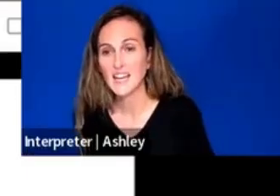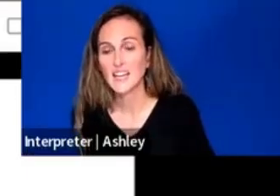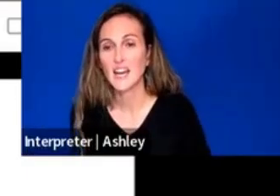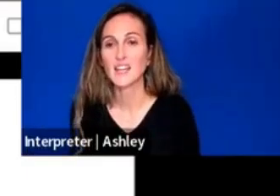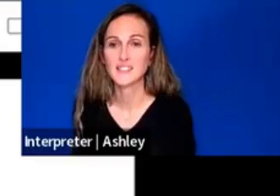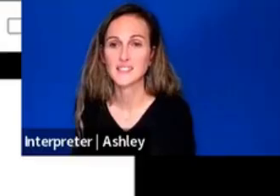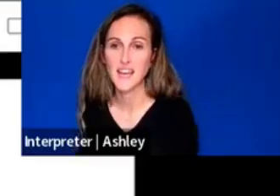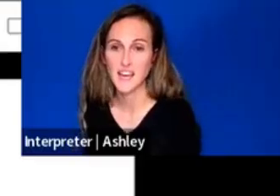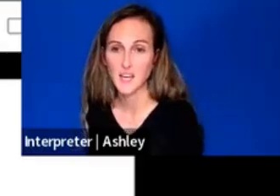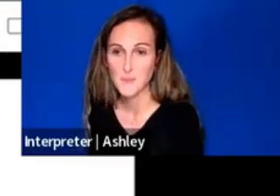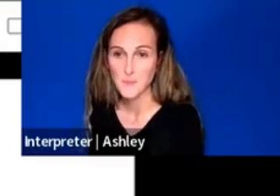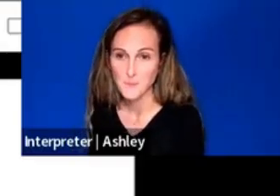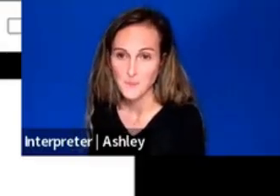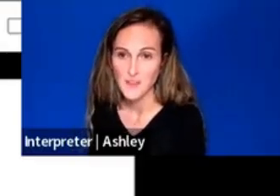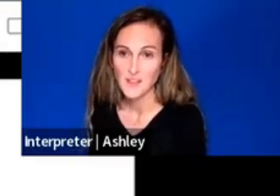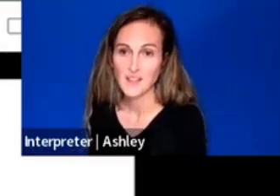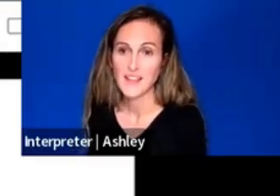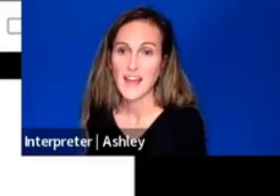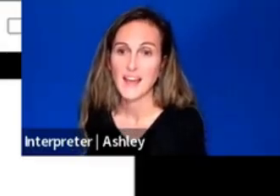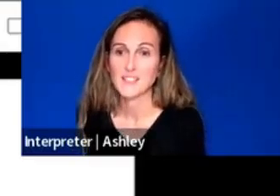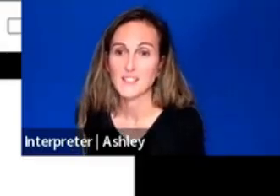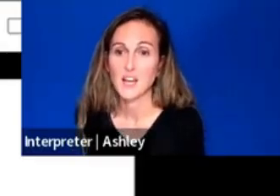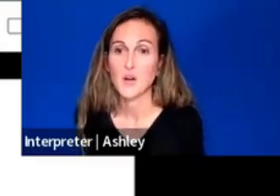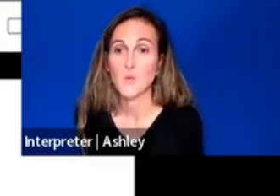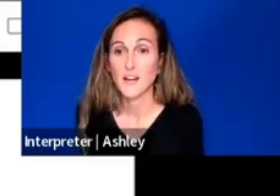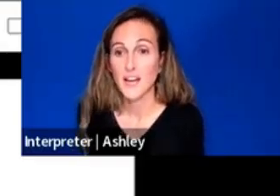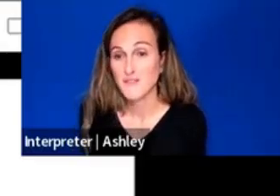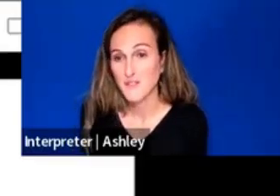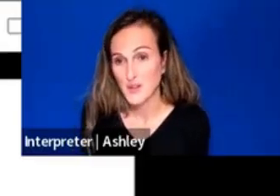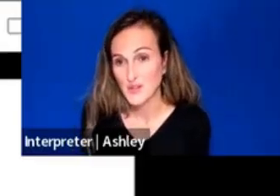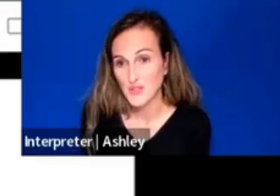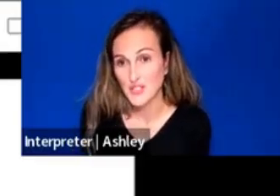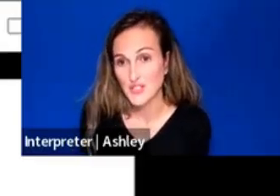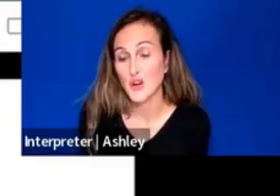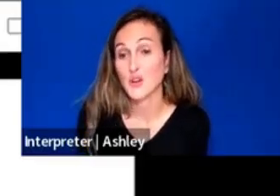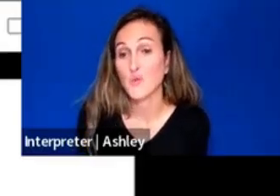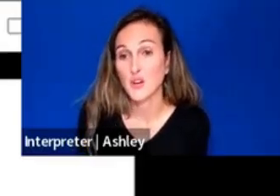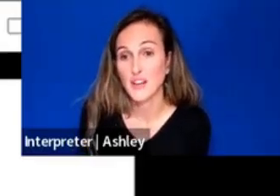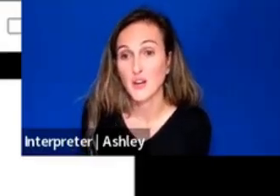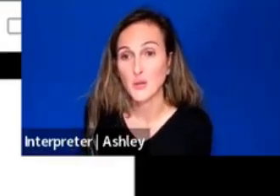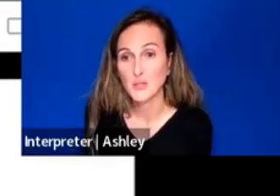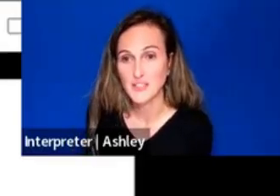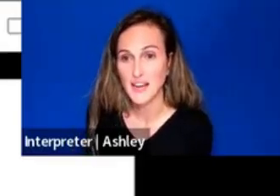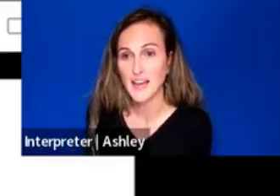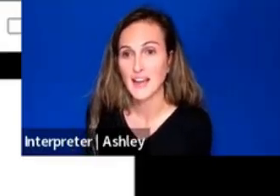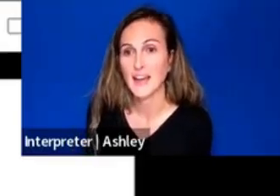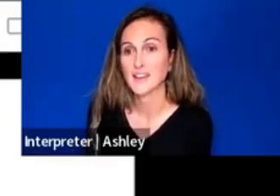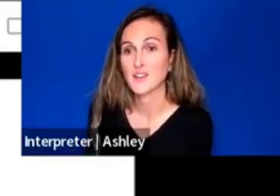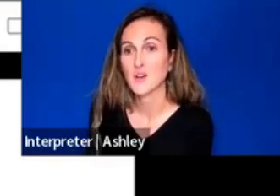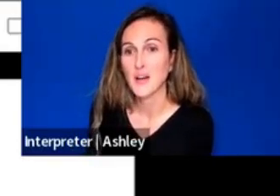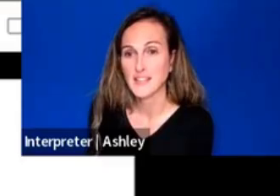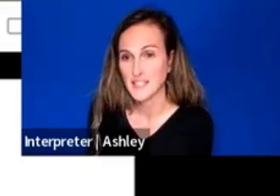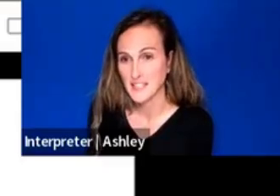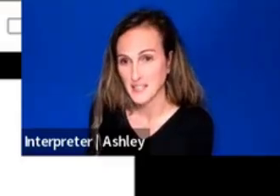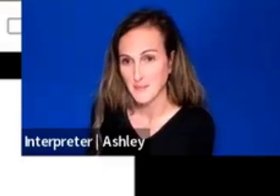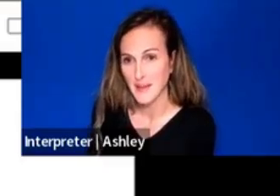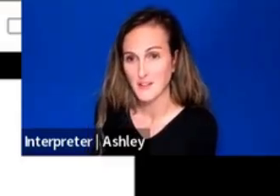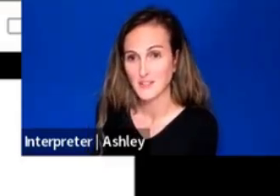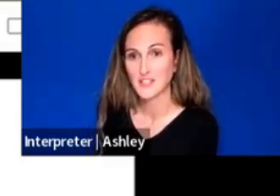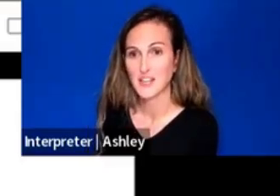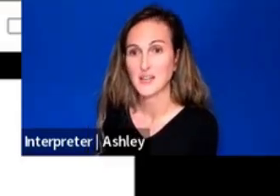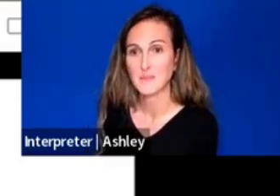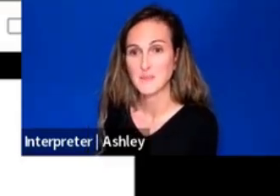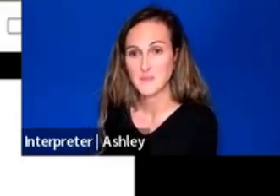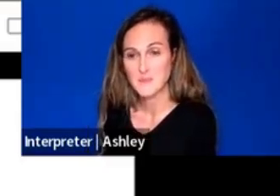Yes, I can say that when I first started working at Holst, I had no idea